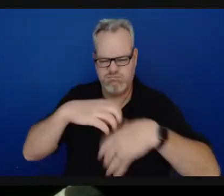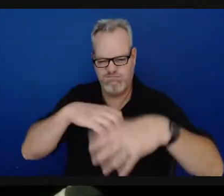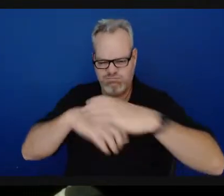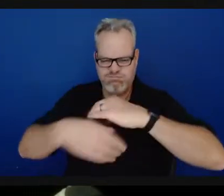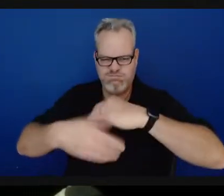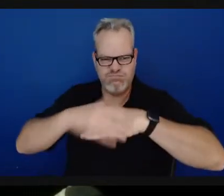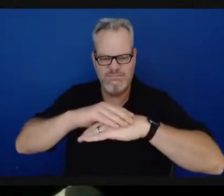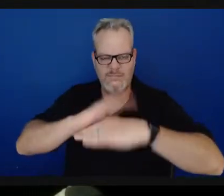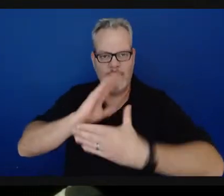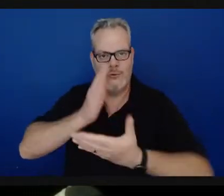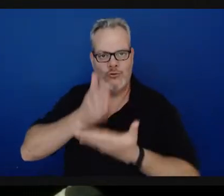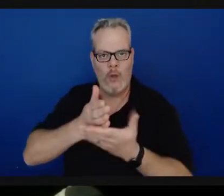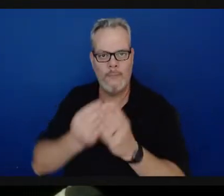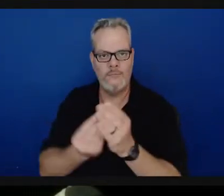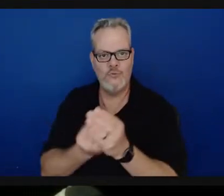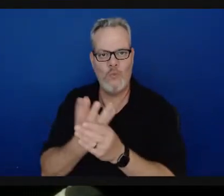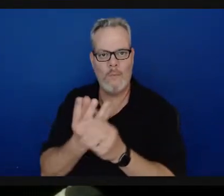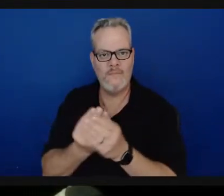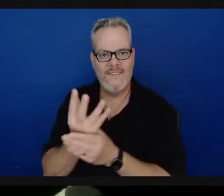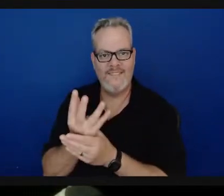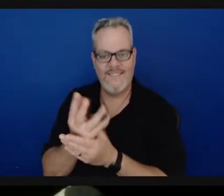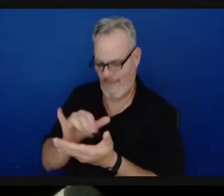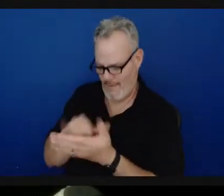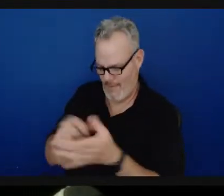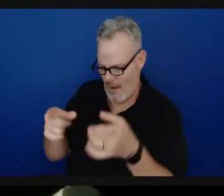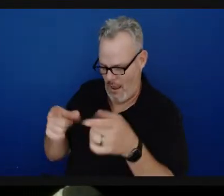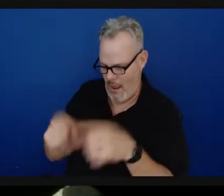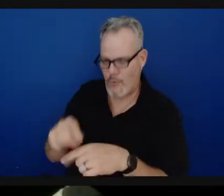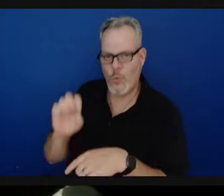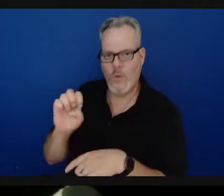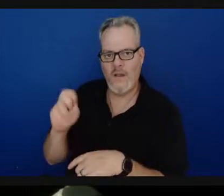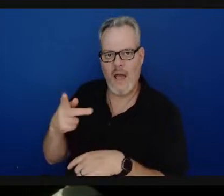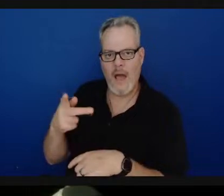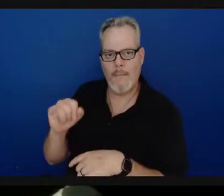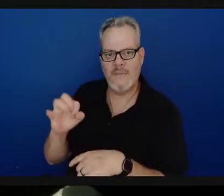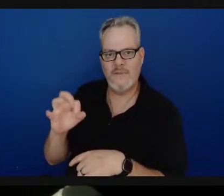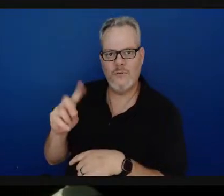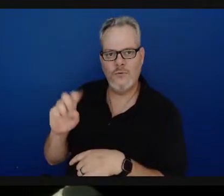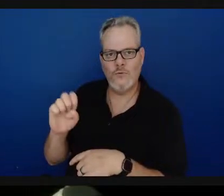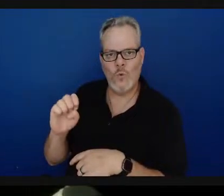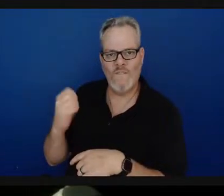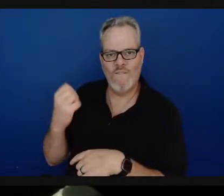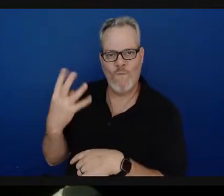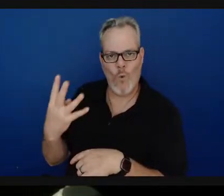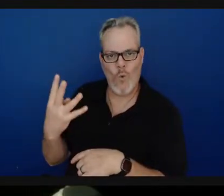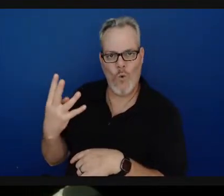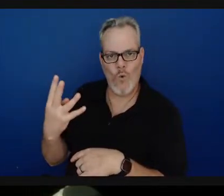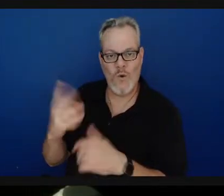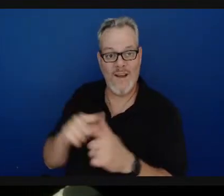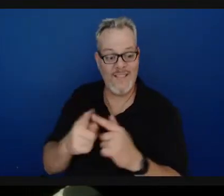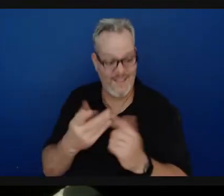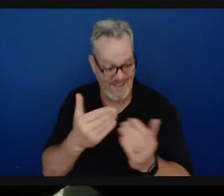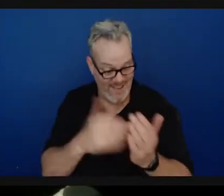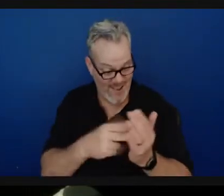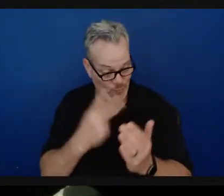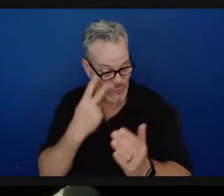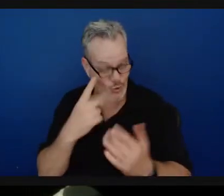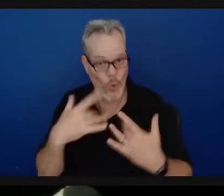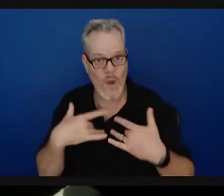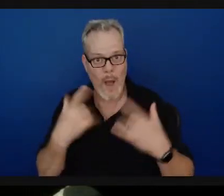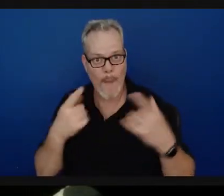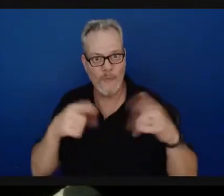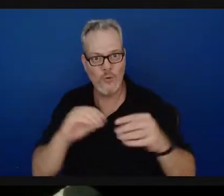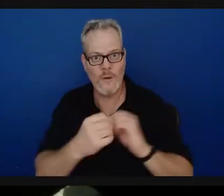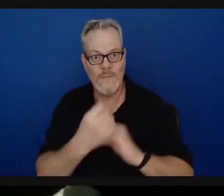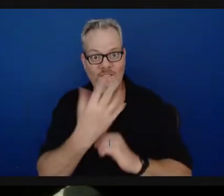that happen with the south vent, where the north vent lasted a little longer. And so when we saw episode 5 begin and it was only the north vent, maybe there's something